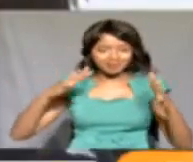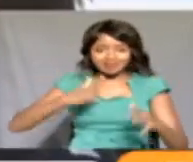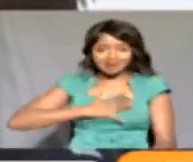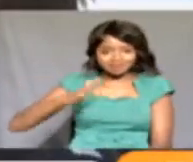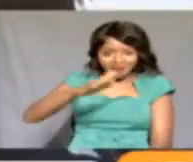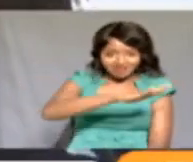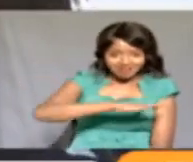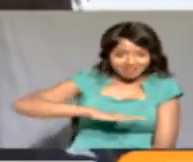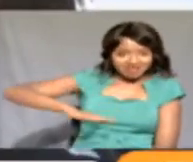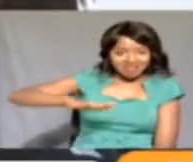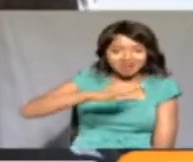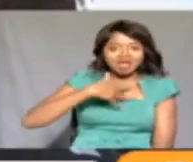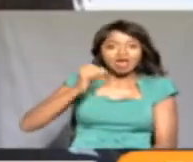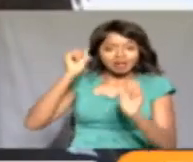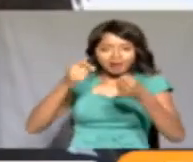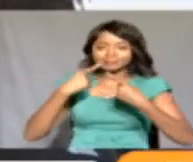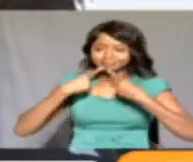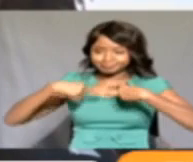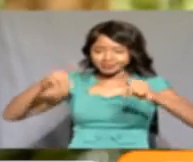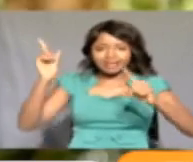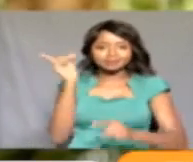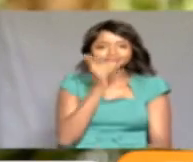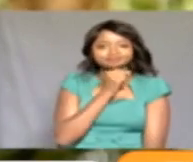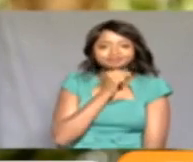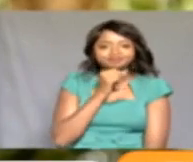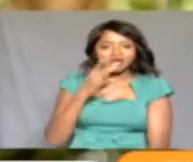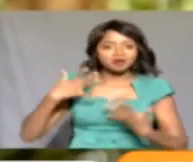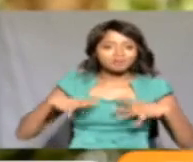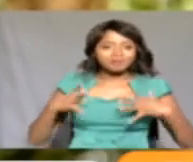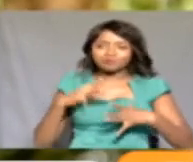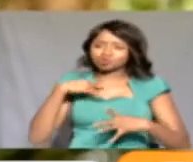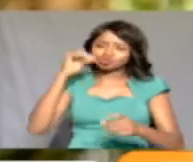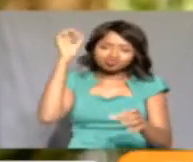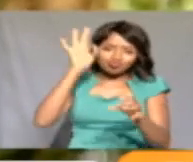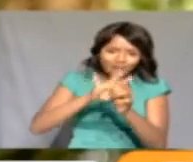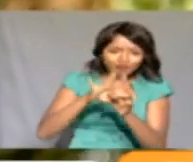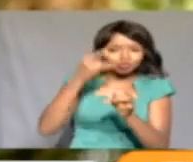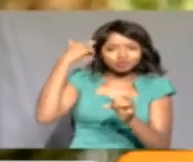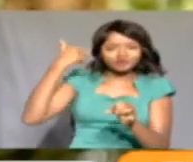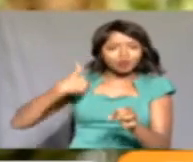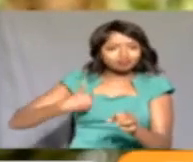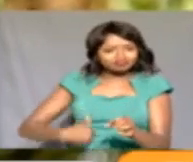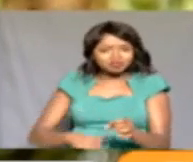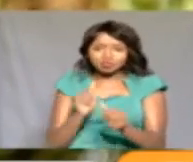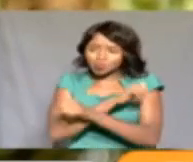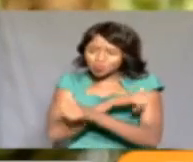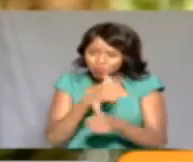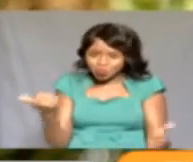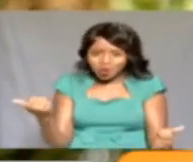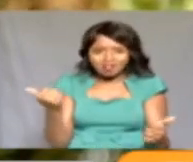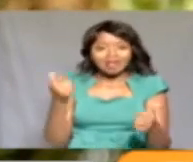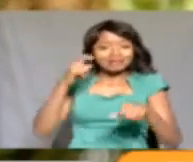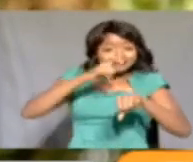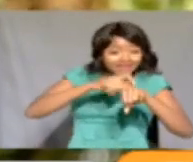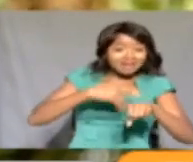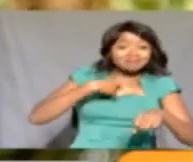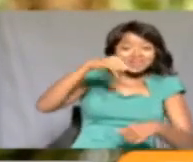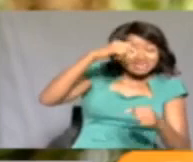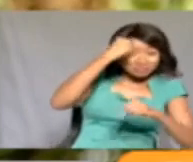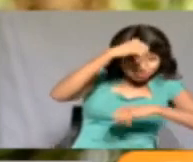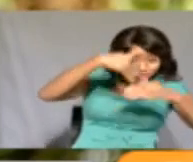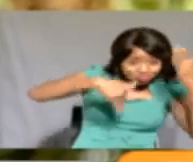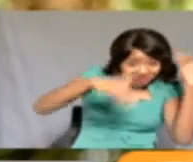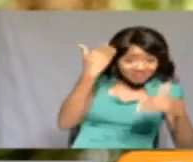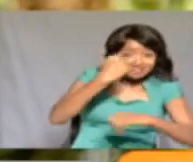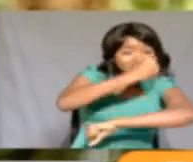month, so that I can tell people, you elected me while in school and now I have